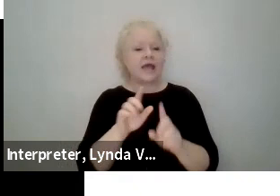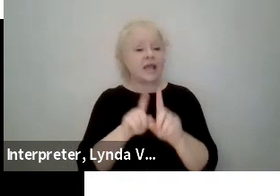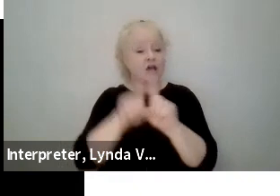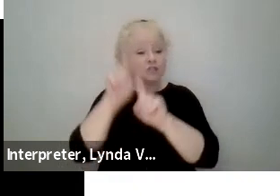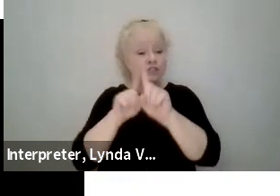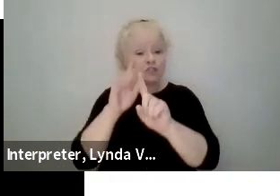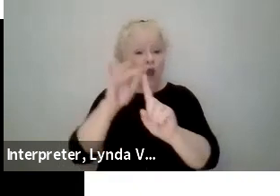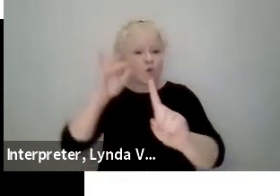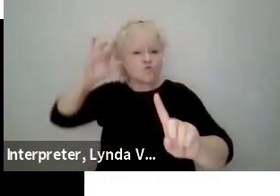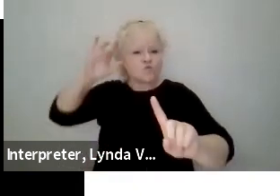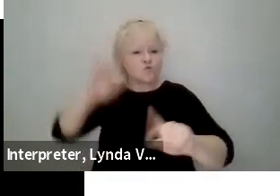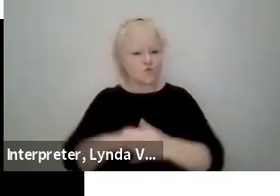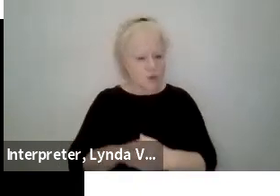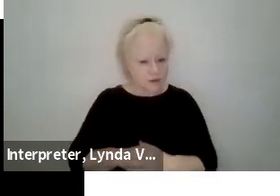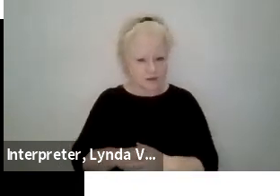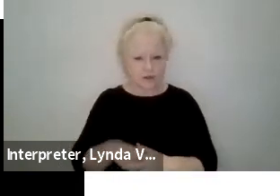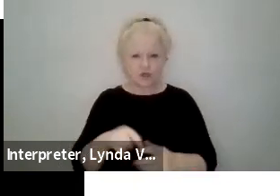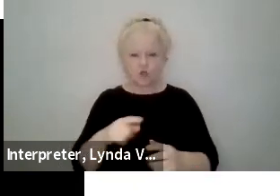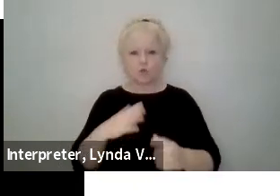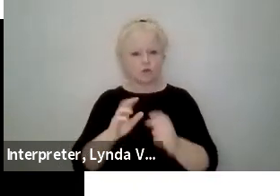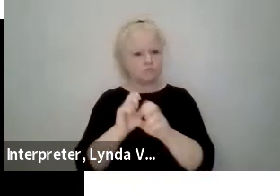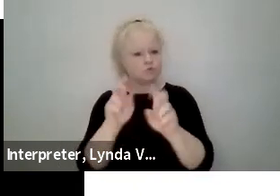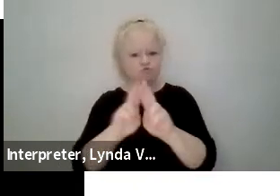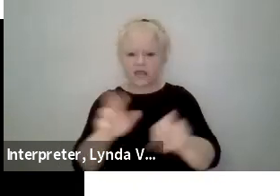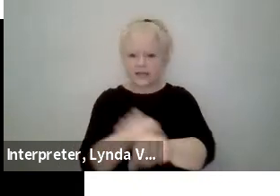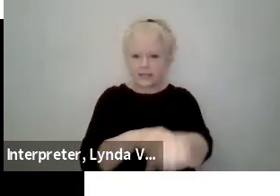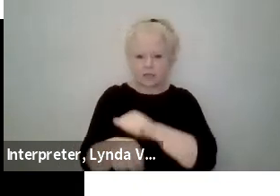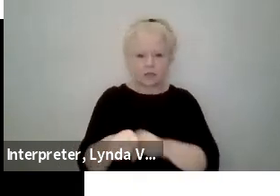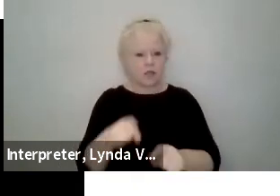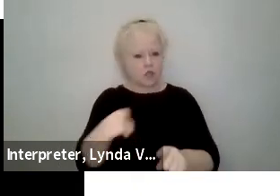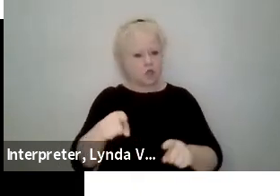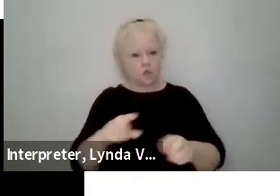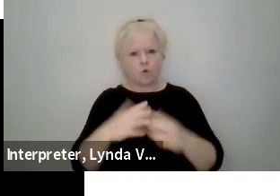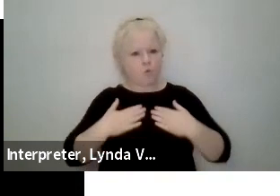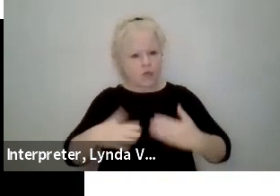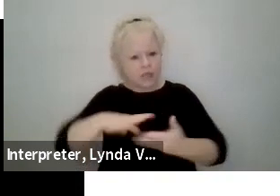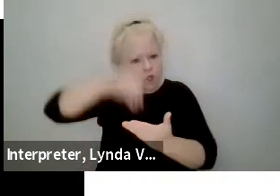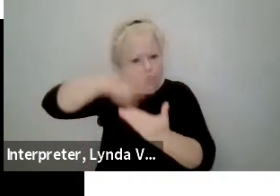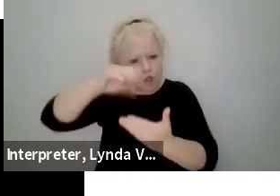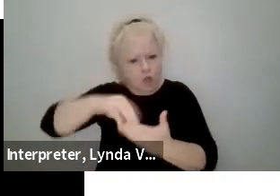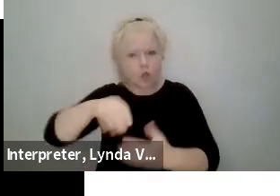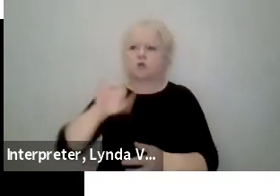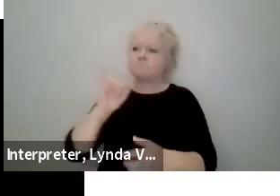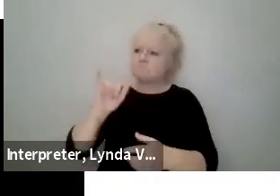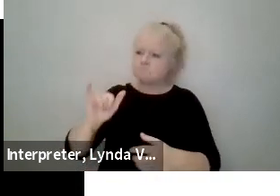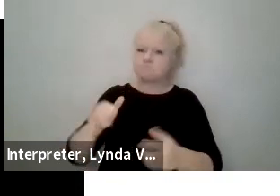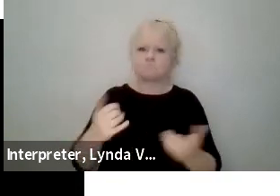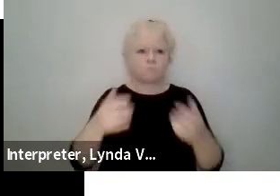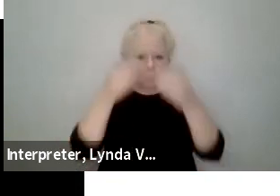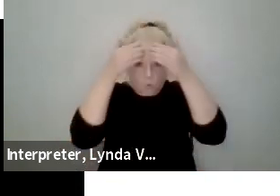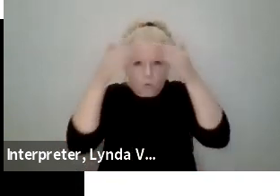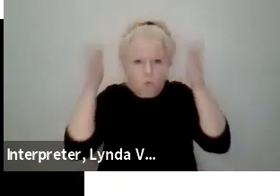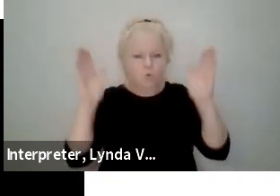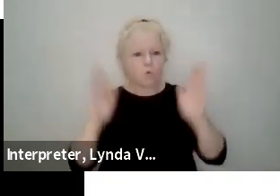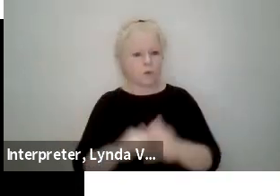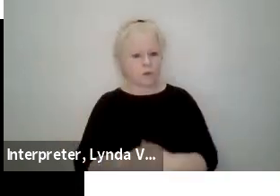very positive. You were very, very eager, and you were so coachable. And you just took everything in, and